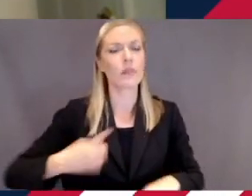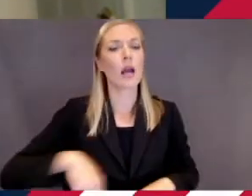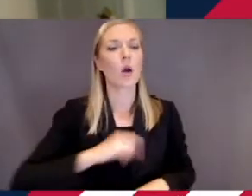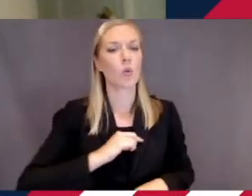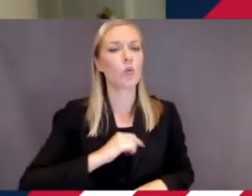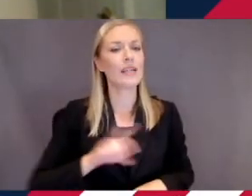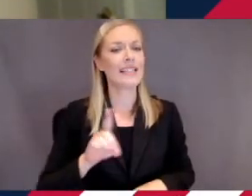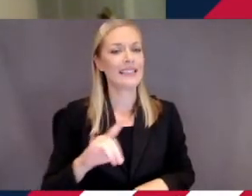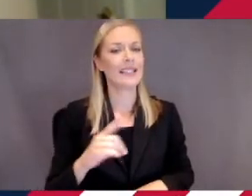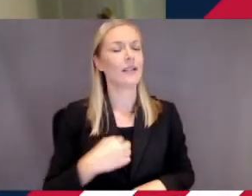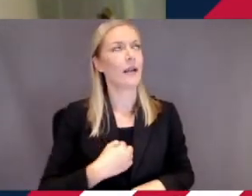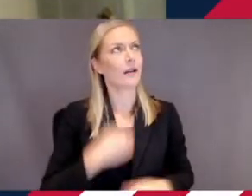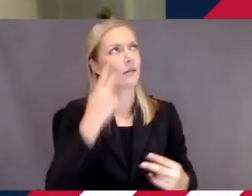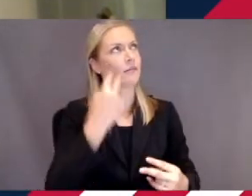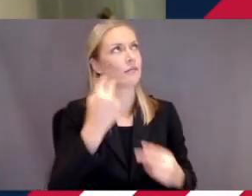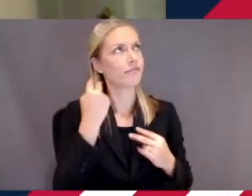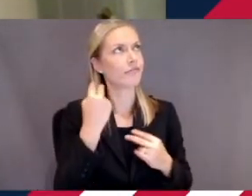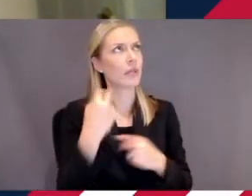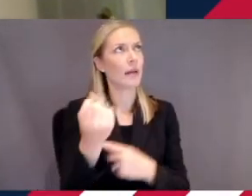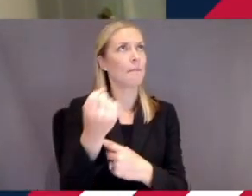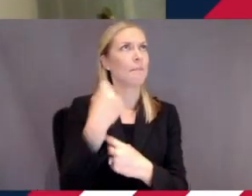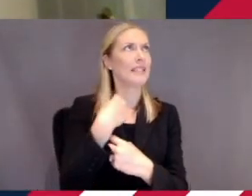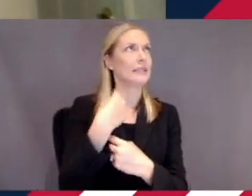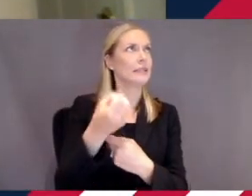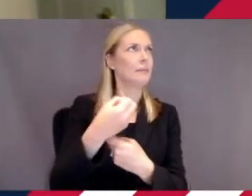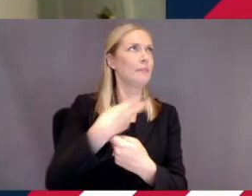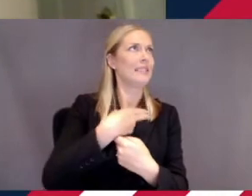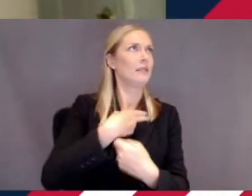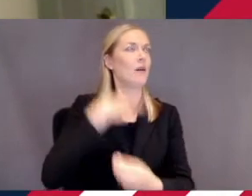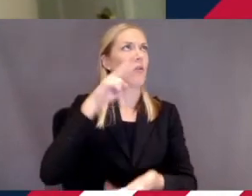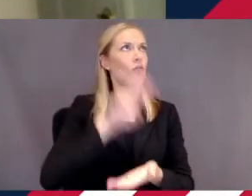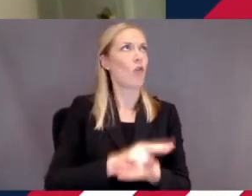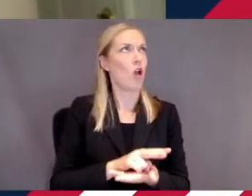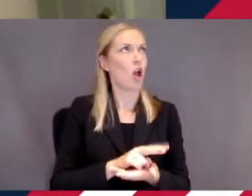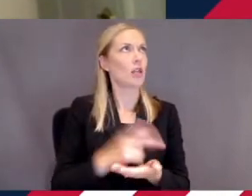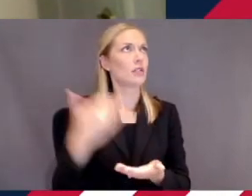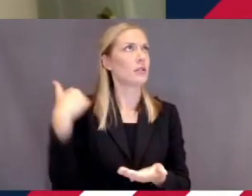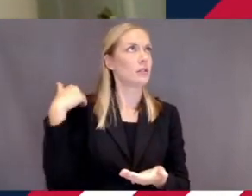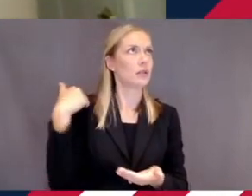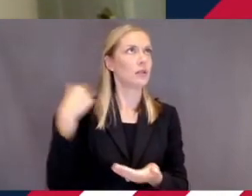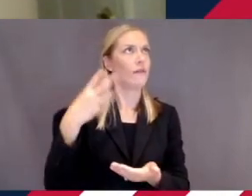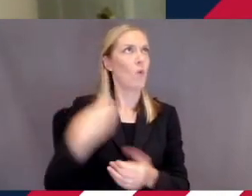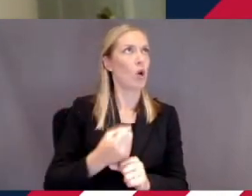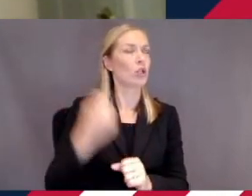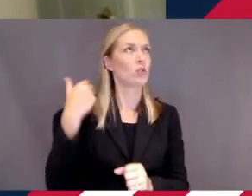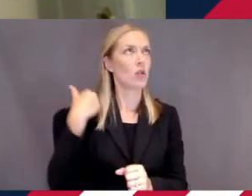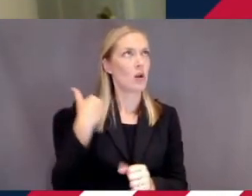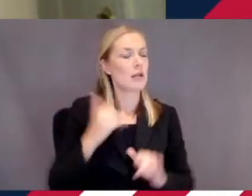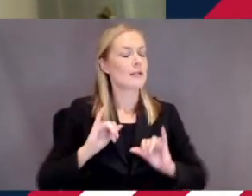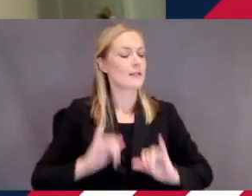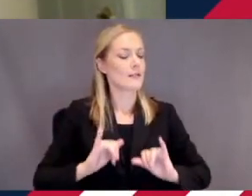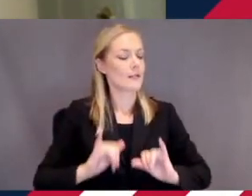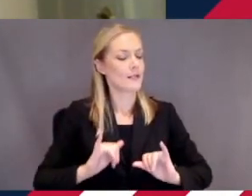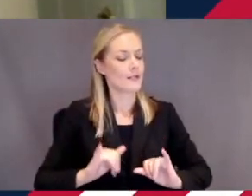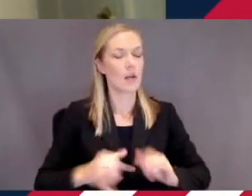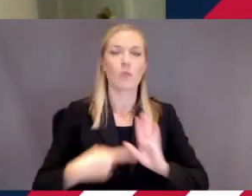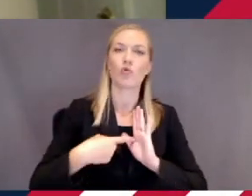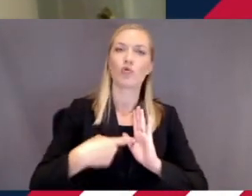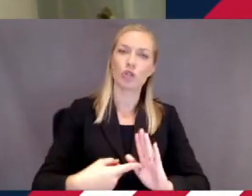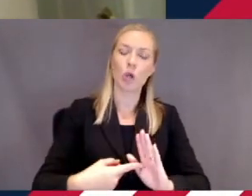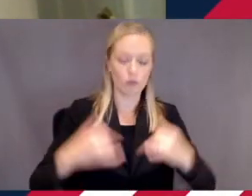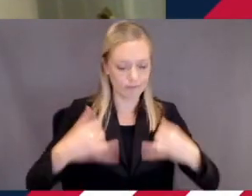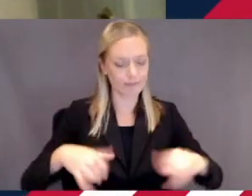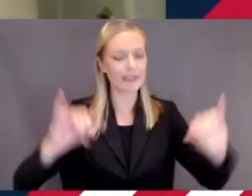important value of being magnanimous in victory. And I think the work on this amendment, as well as the joint task forces